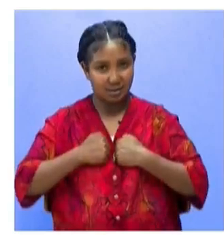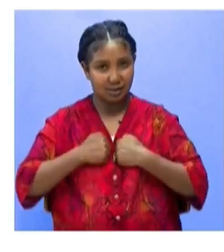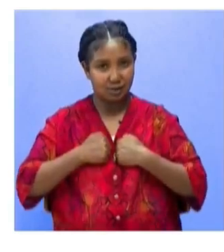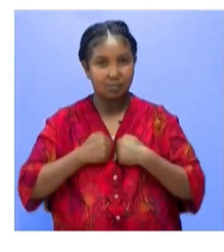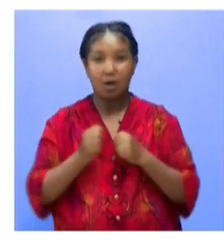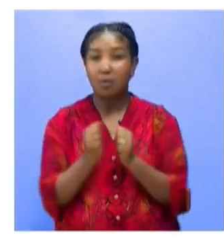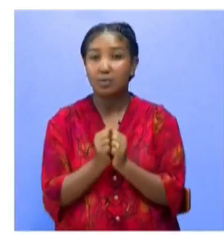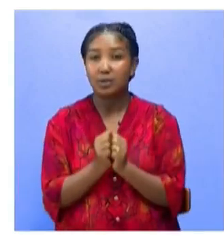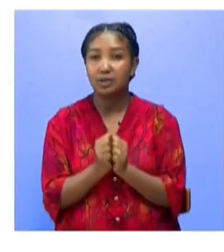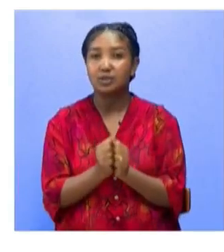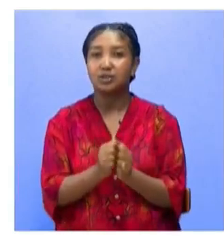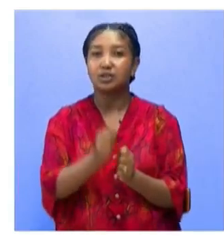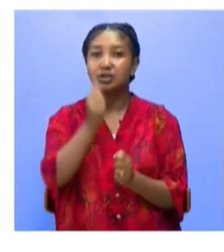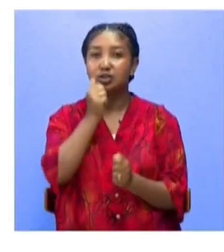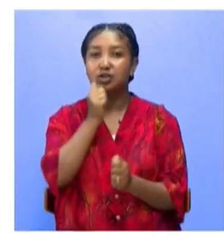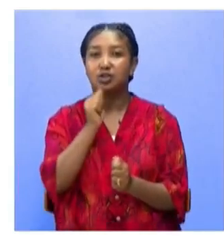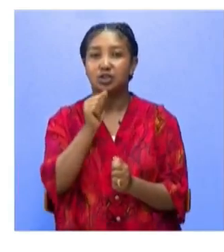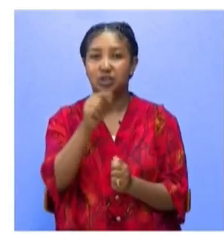should be she,